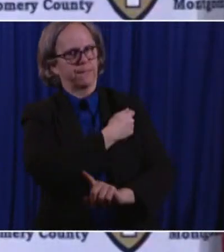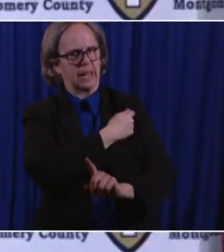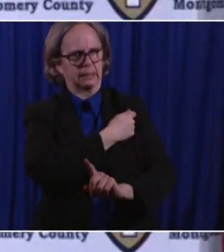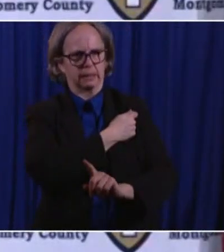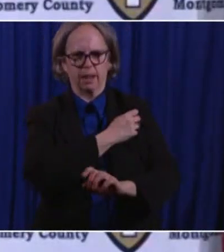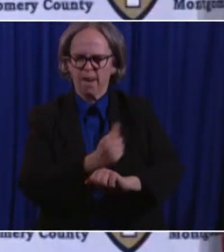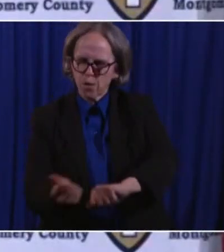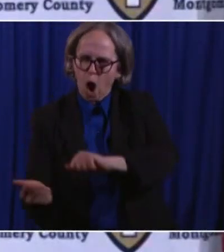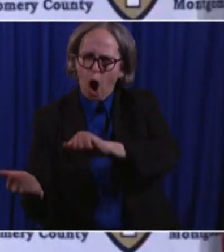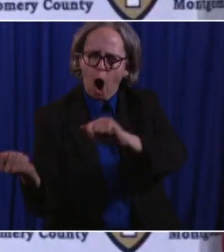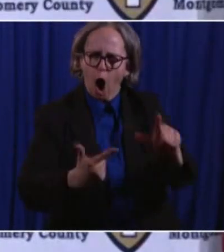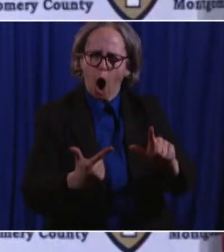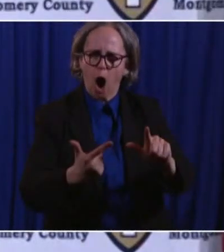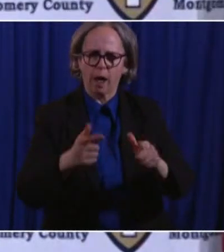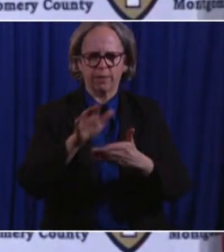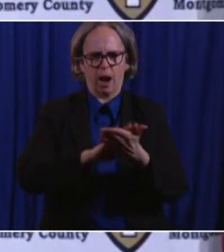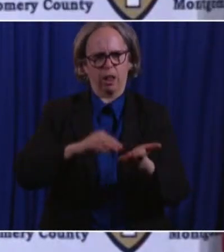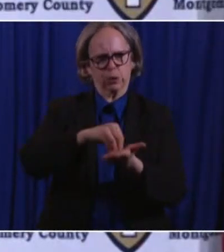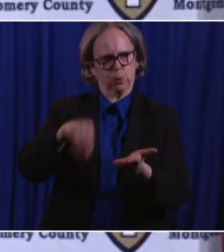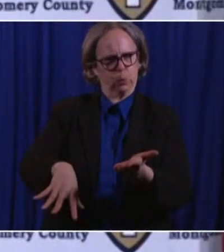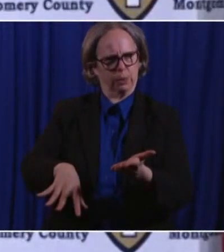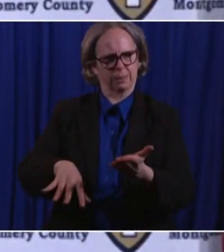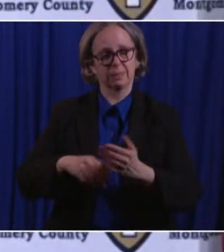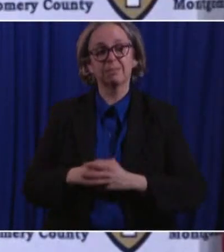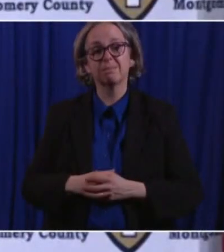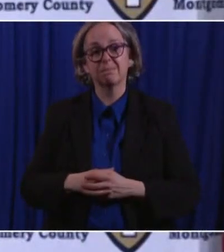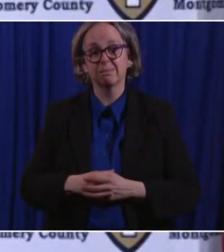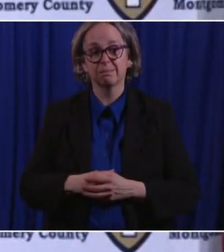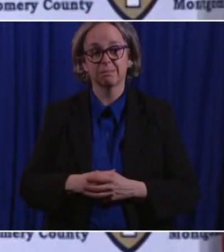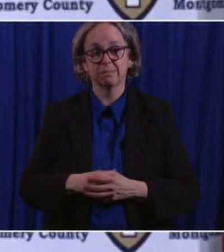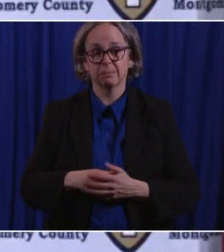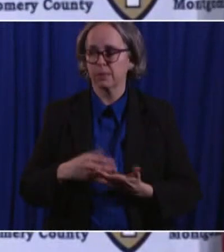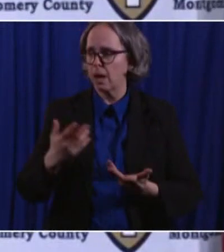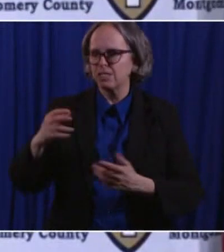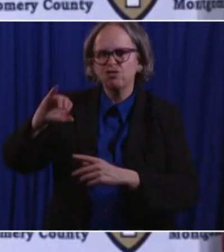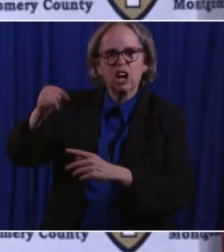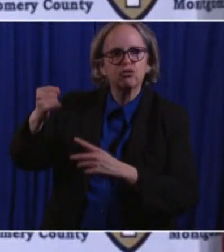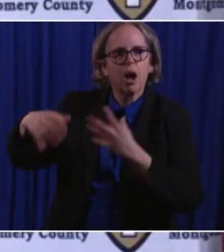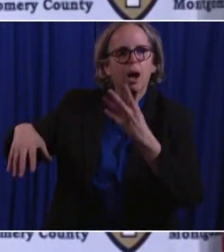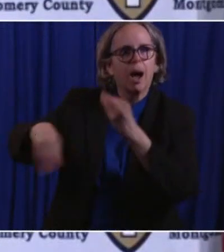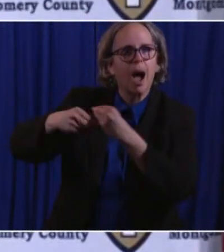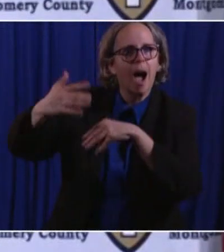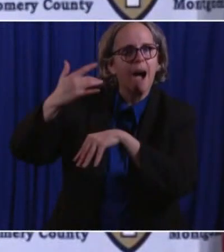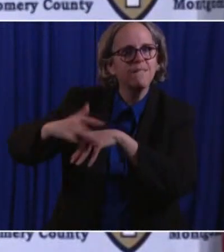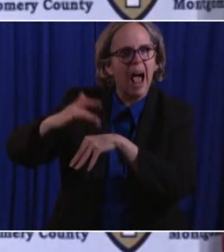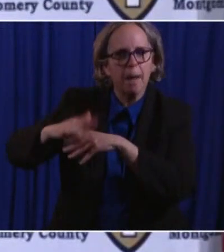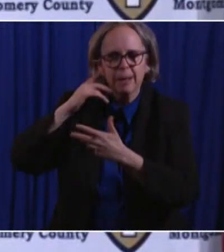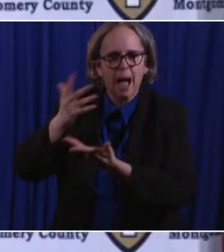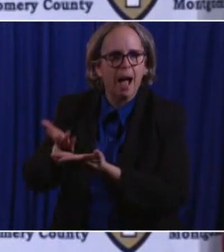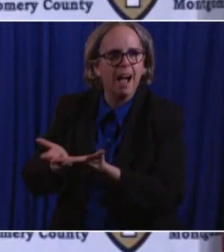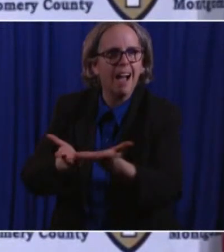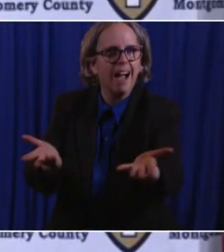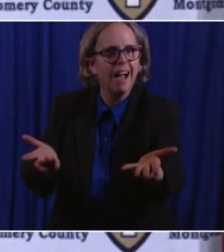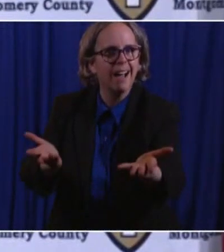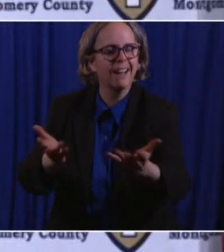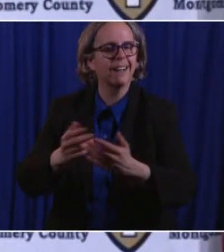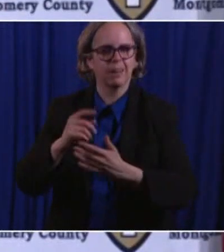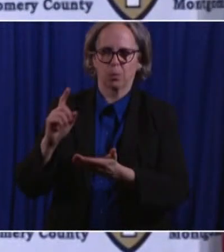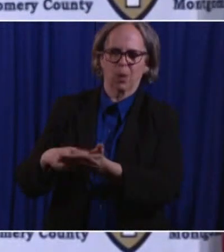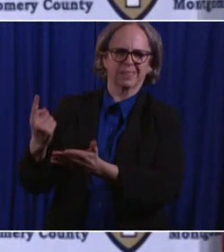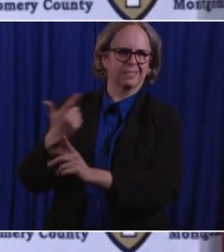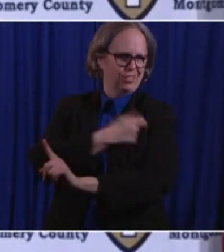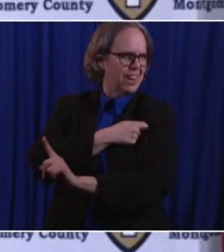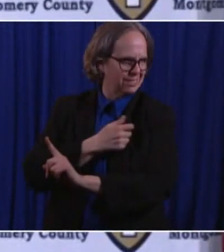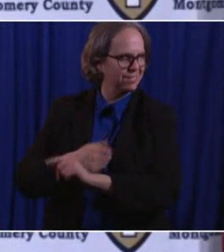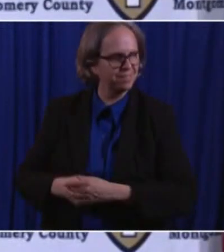with the Johnson & Johnson. A lot of that will be deployed during this period of